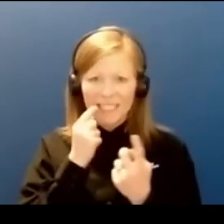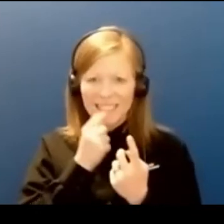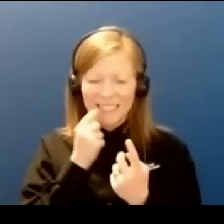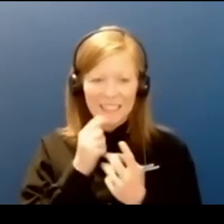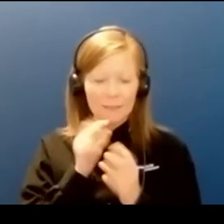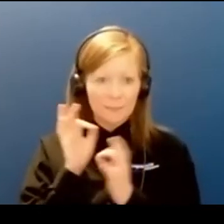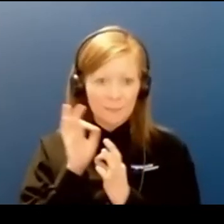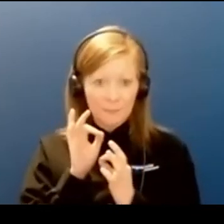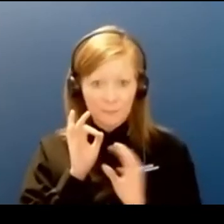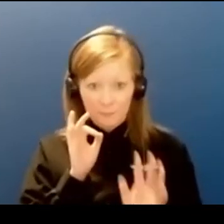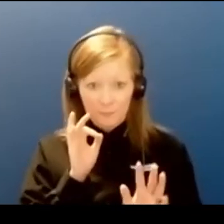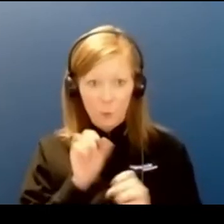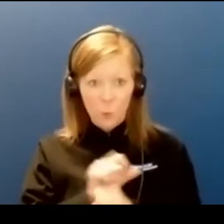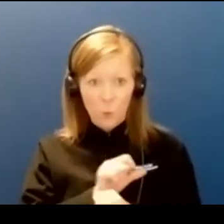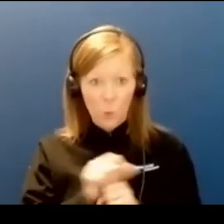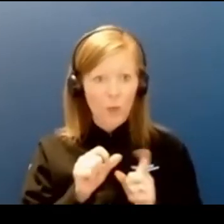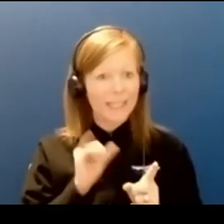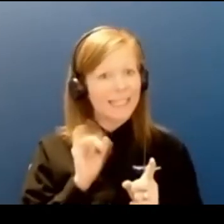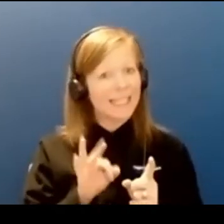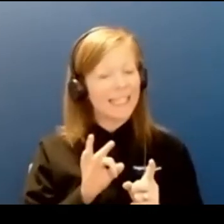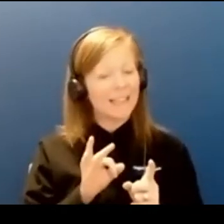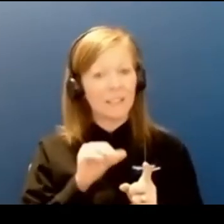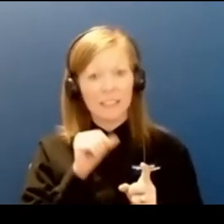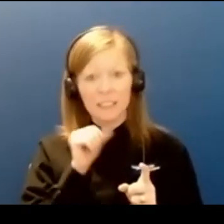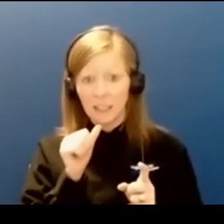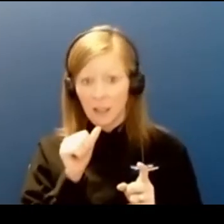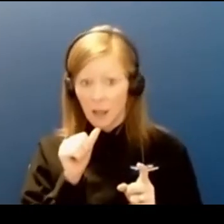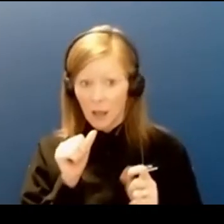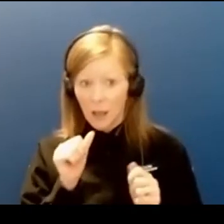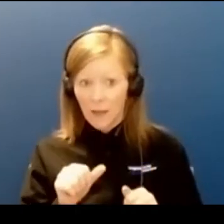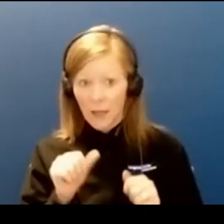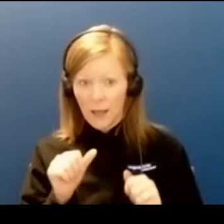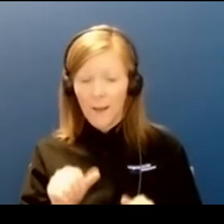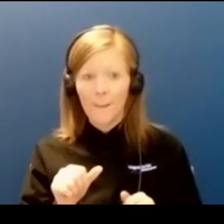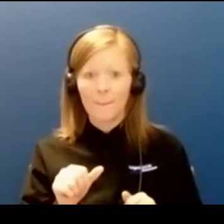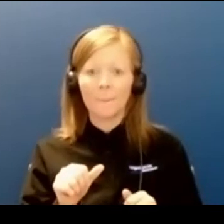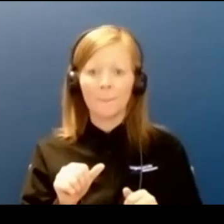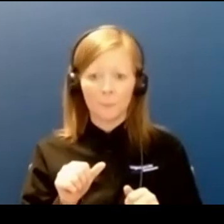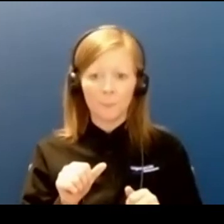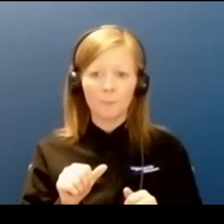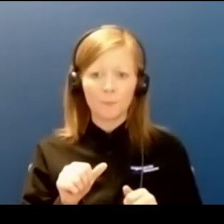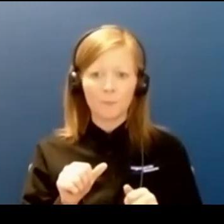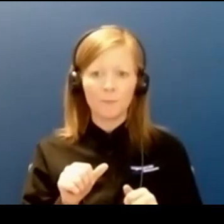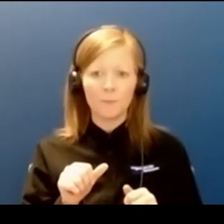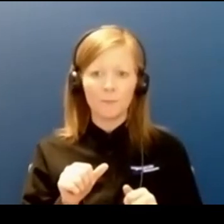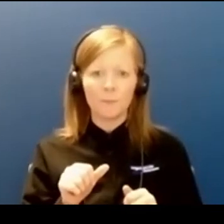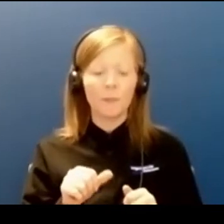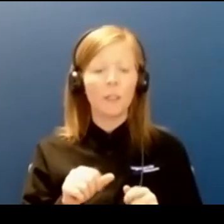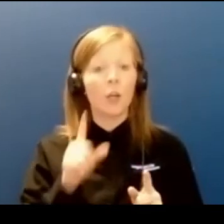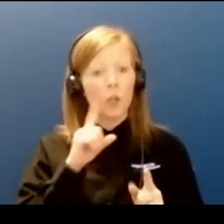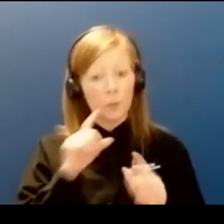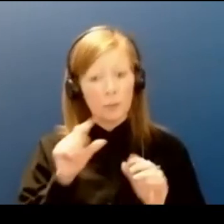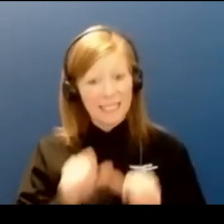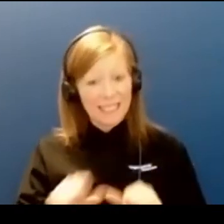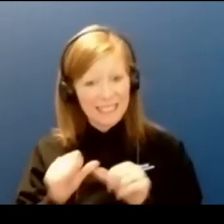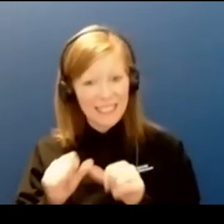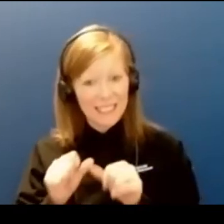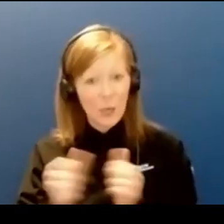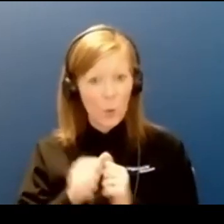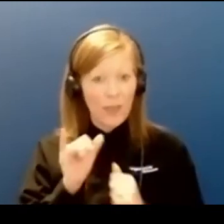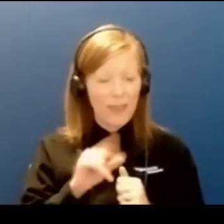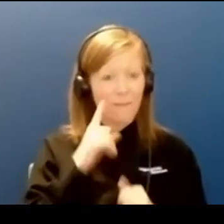there, it may be very difficult to start orthodontic treatment and be consistent with it for a long period of